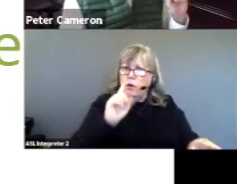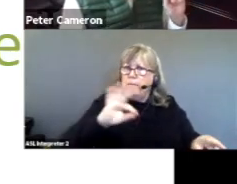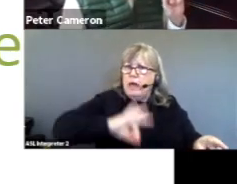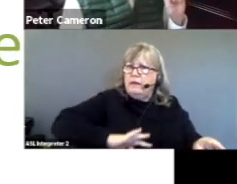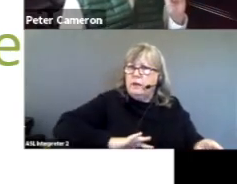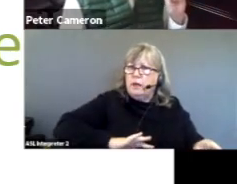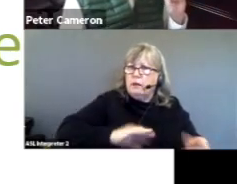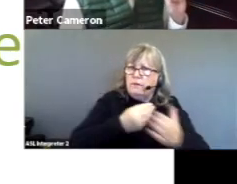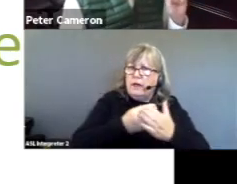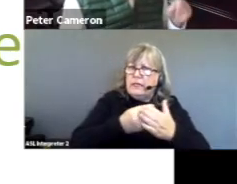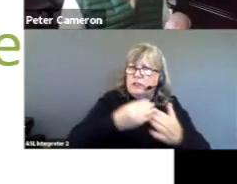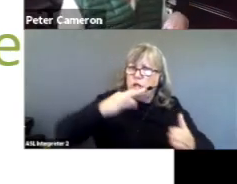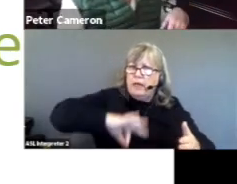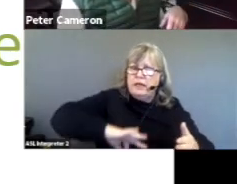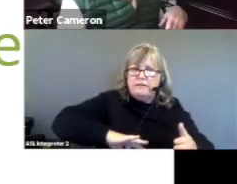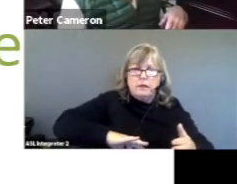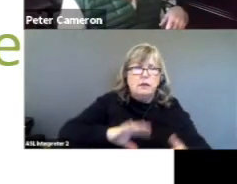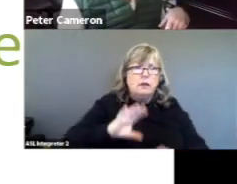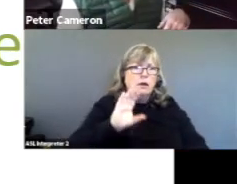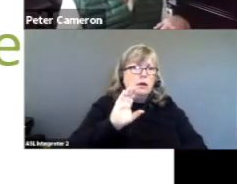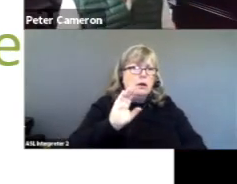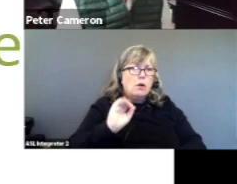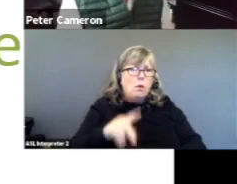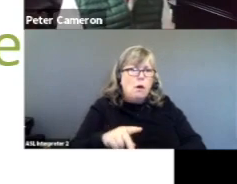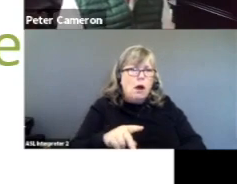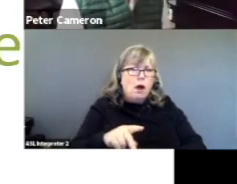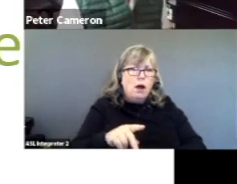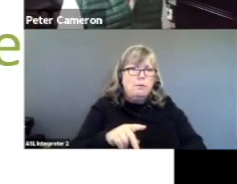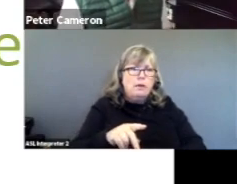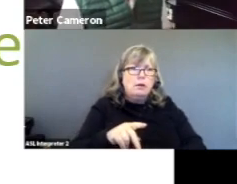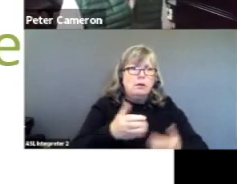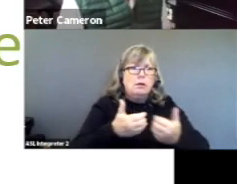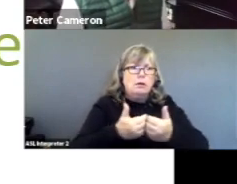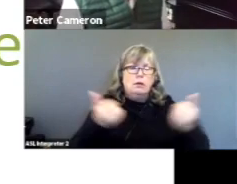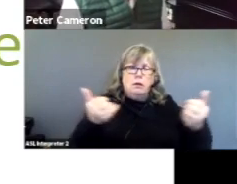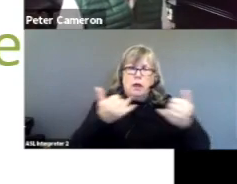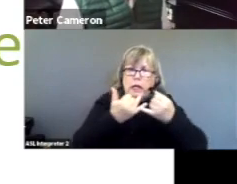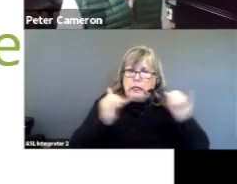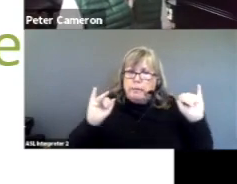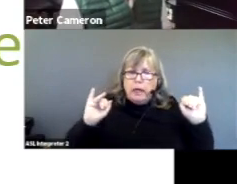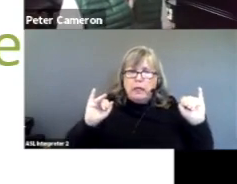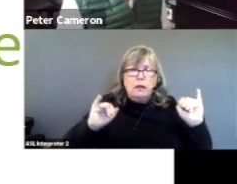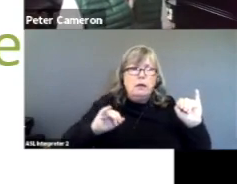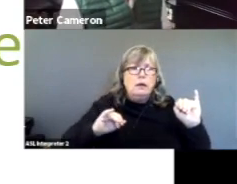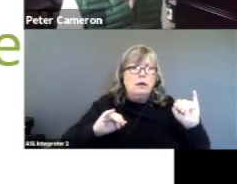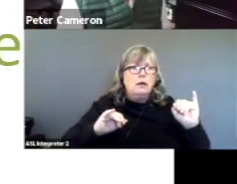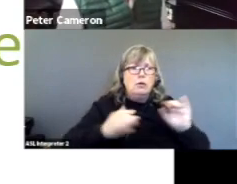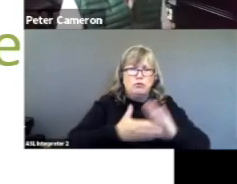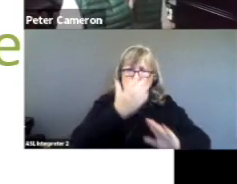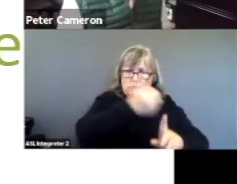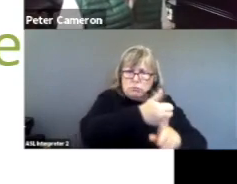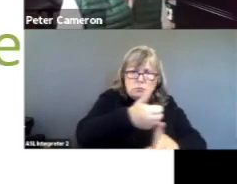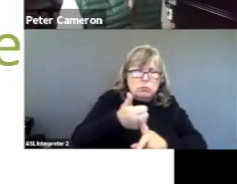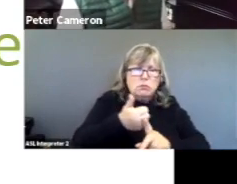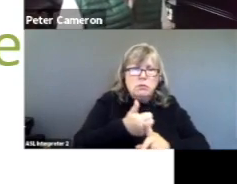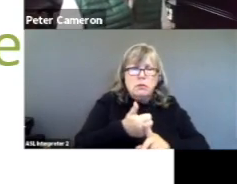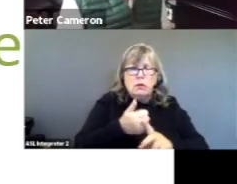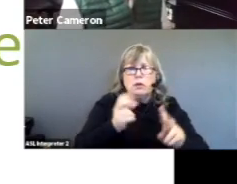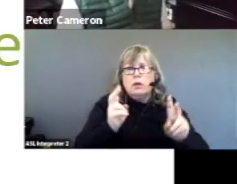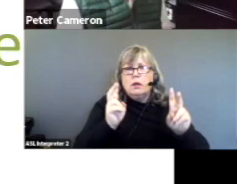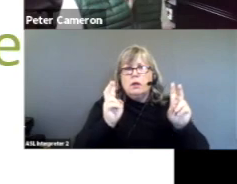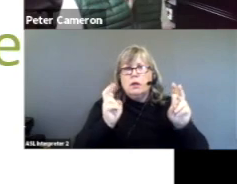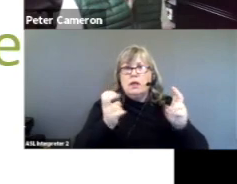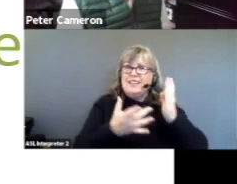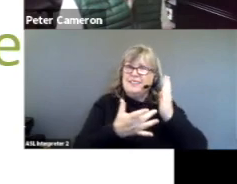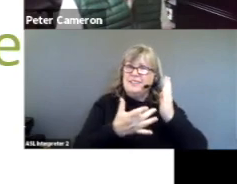economically. Co-ops are independent and autonomous. Technically, a